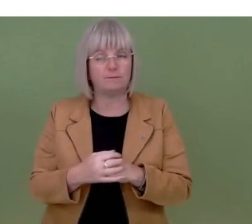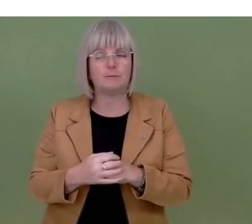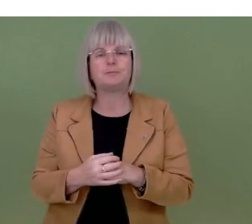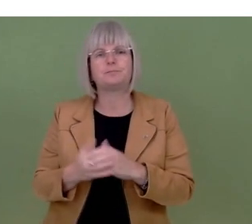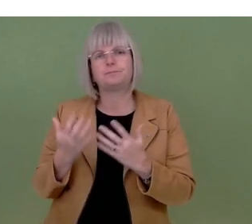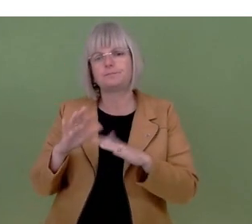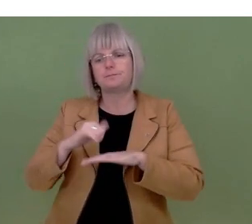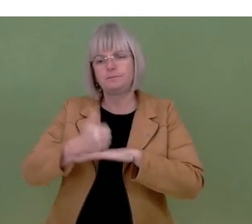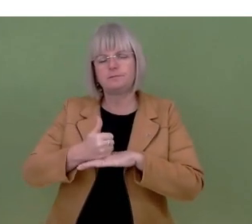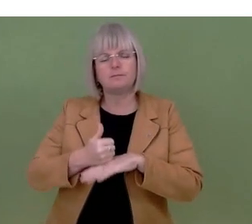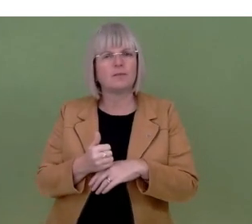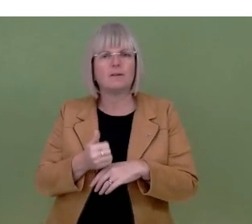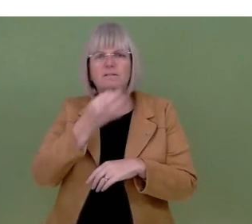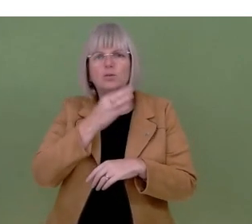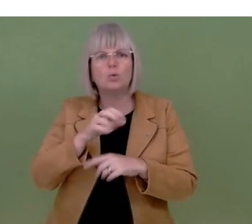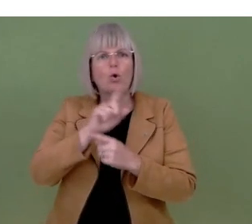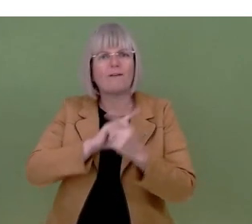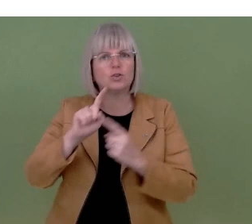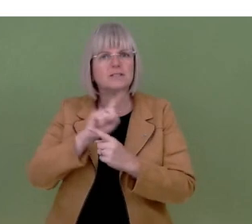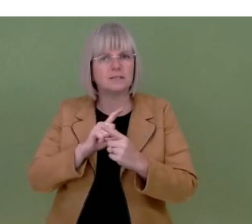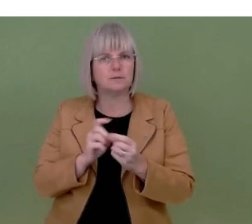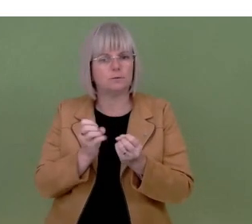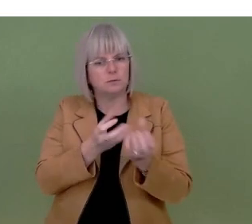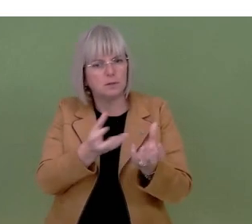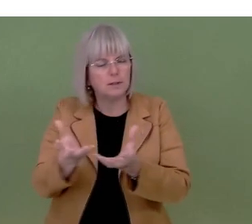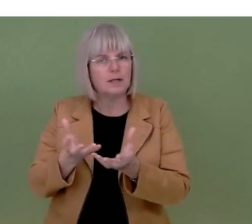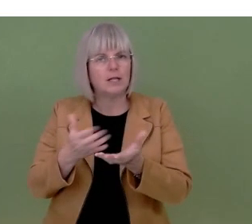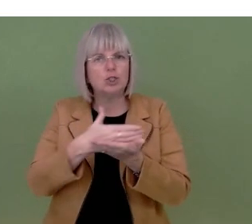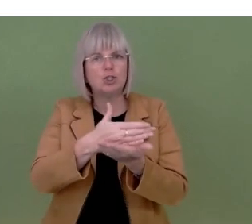to share with colleagues in the hospital to try and